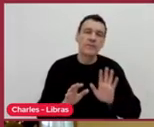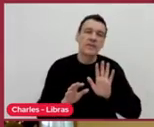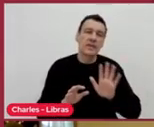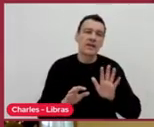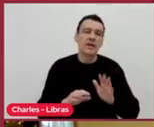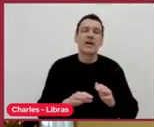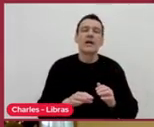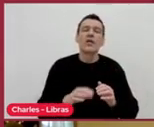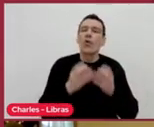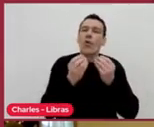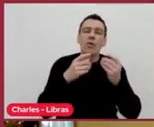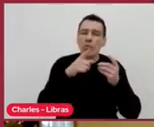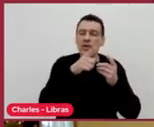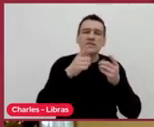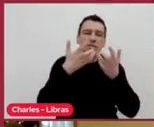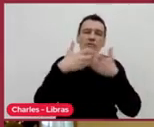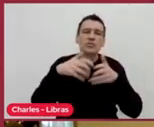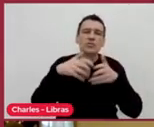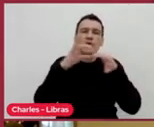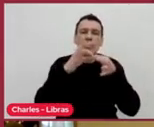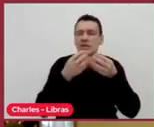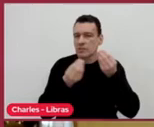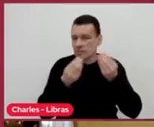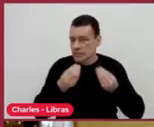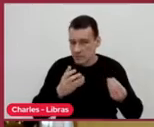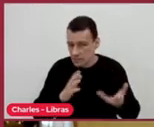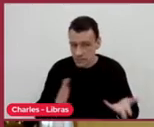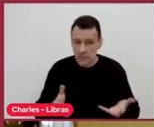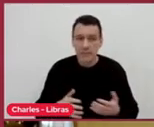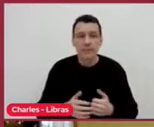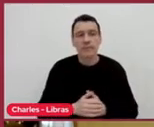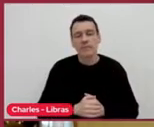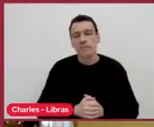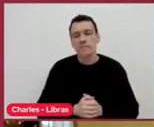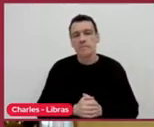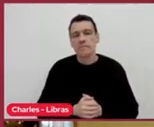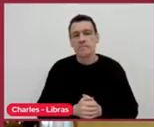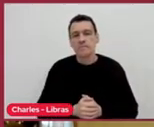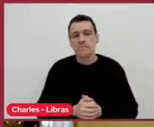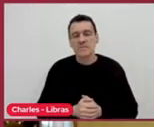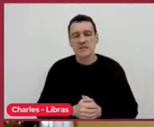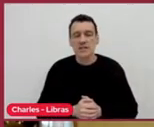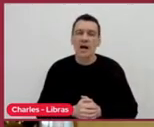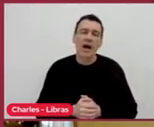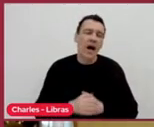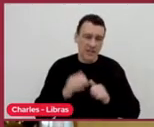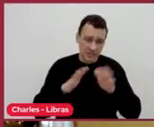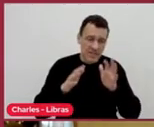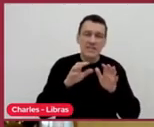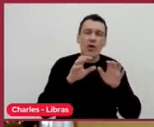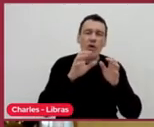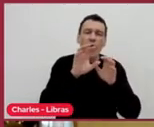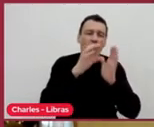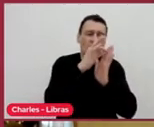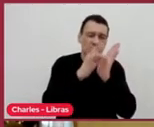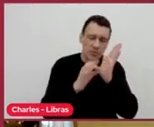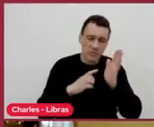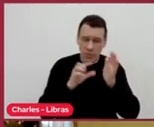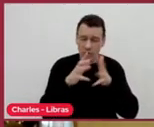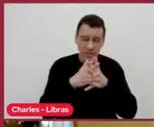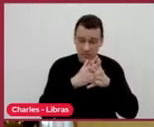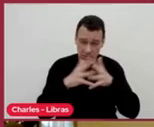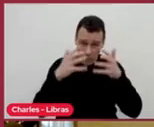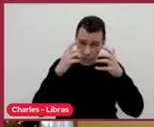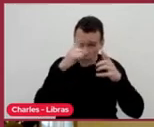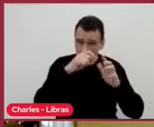with this. Like, we are doing some heavy, complicated code, and we just have to matter